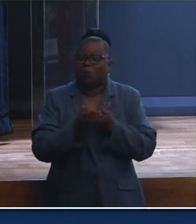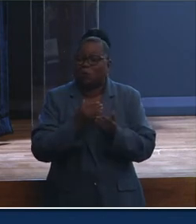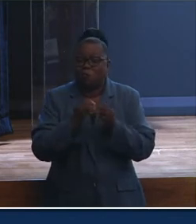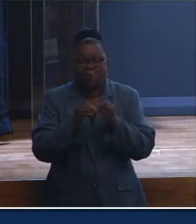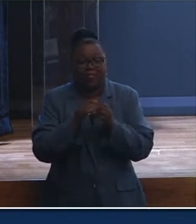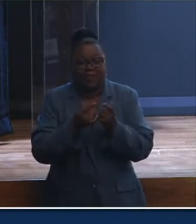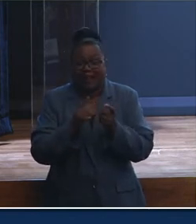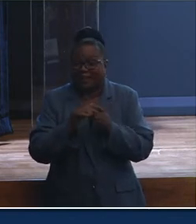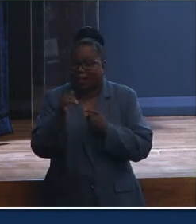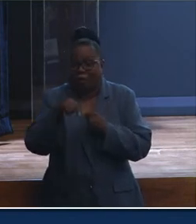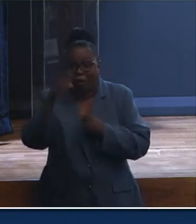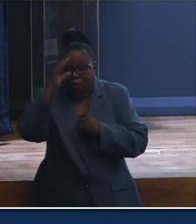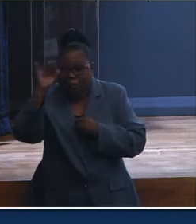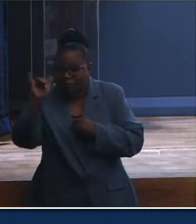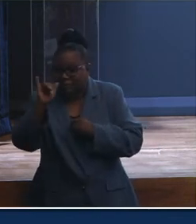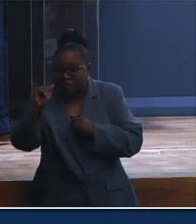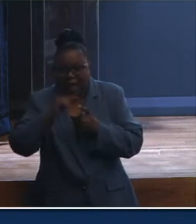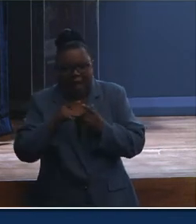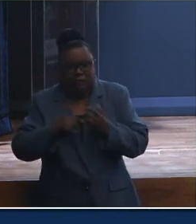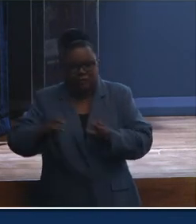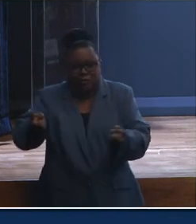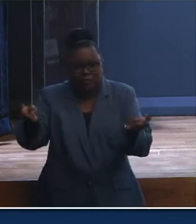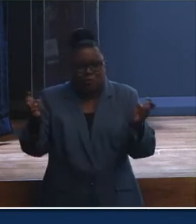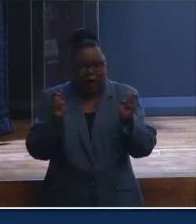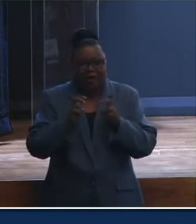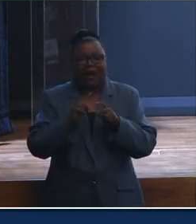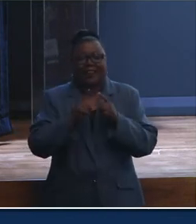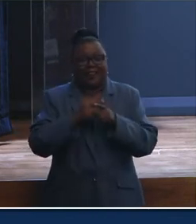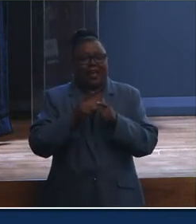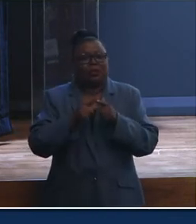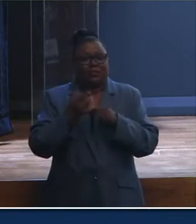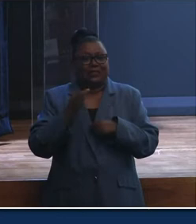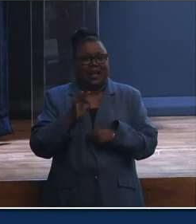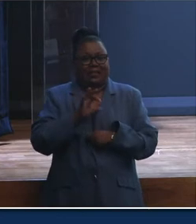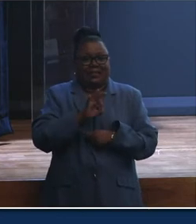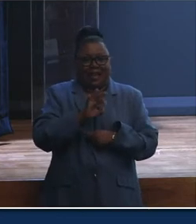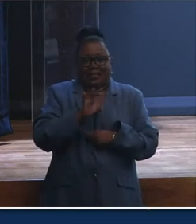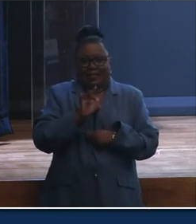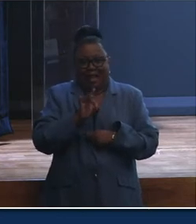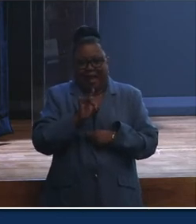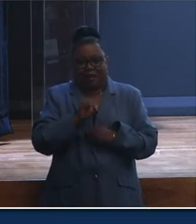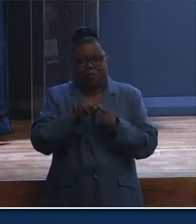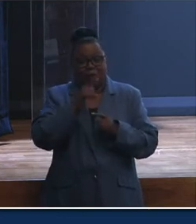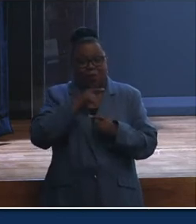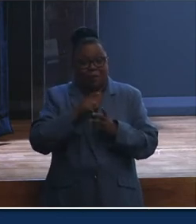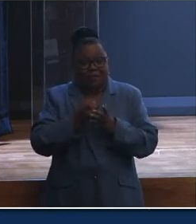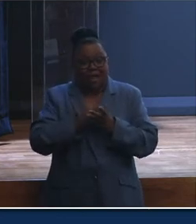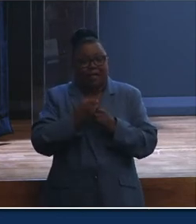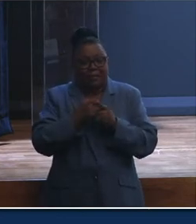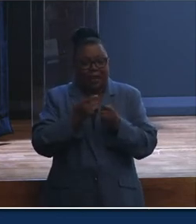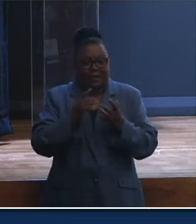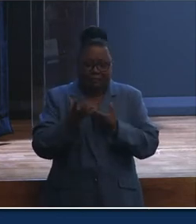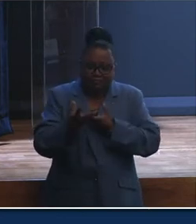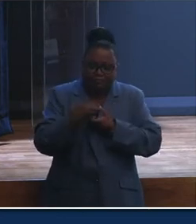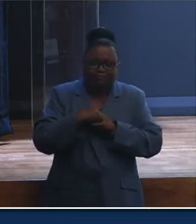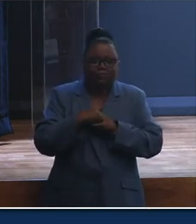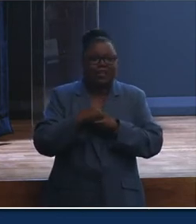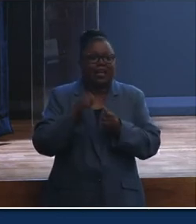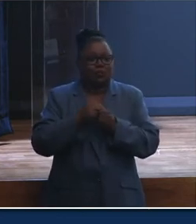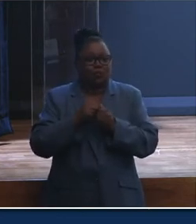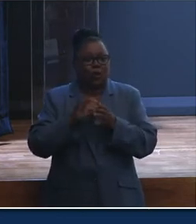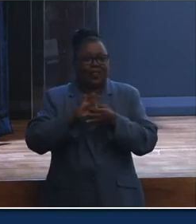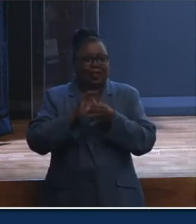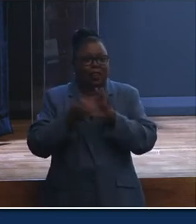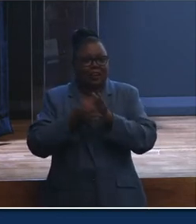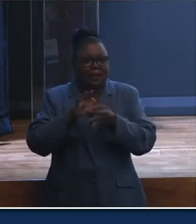anything, just like all the boys I happened to be around. And then it was in 1998 when women's hockey made the inauguration into the